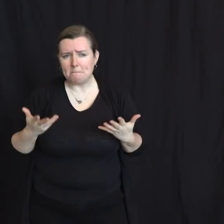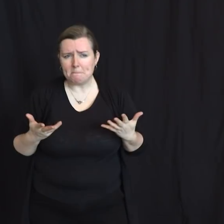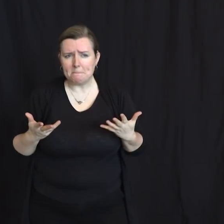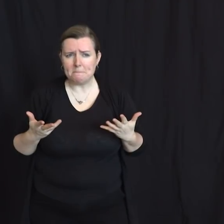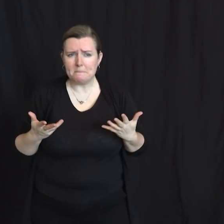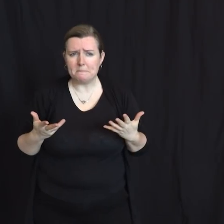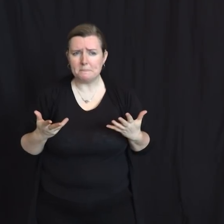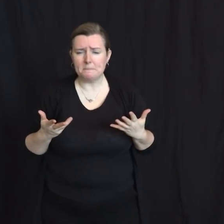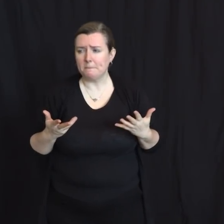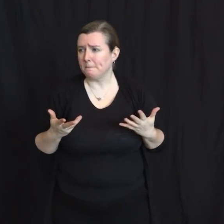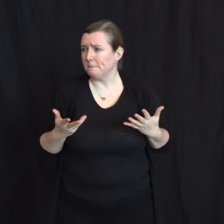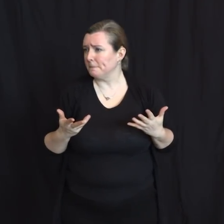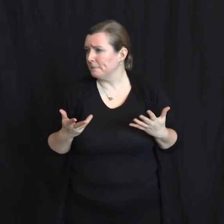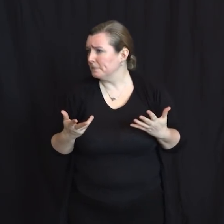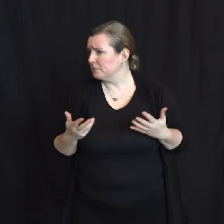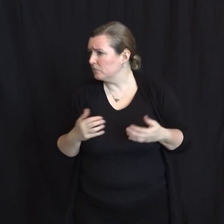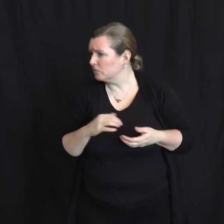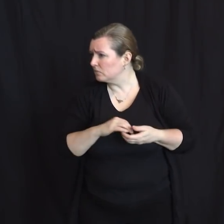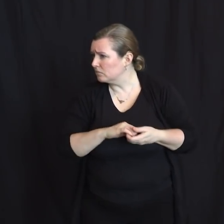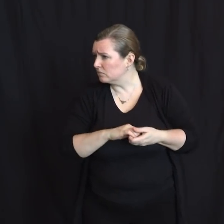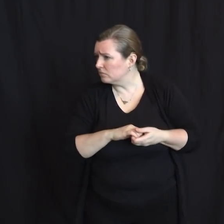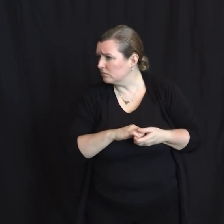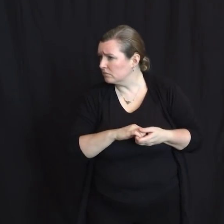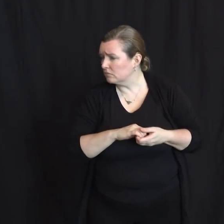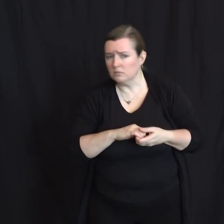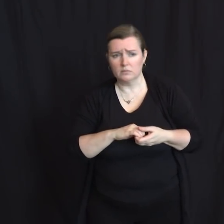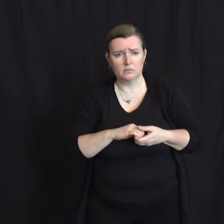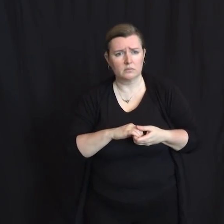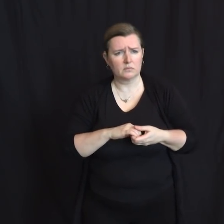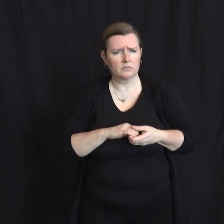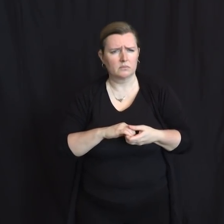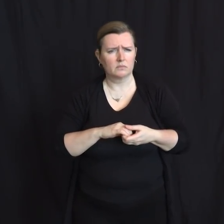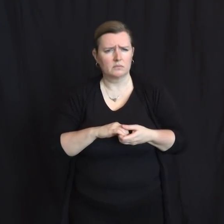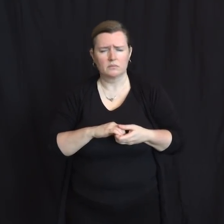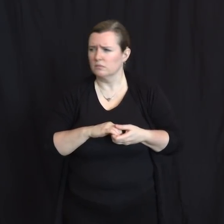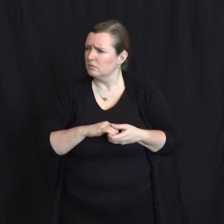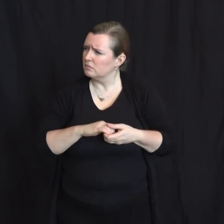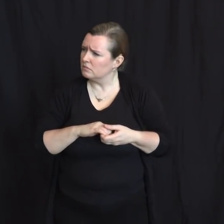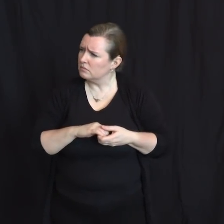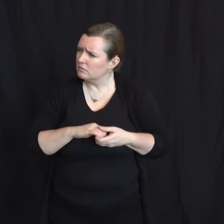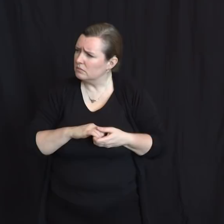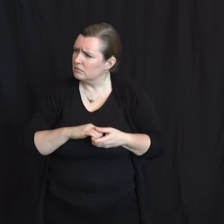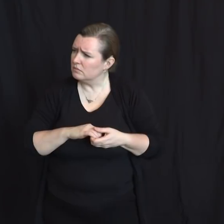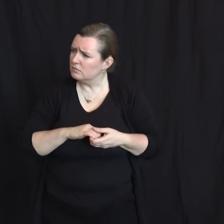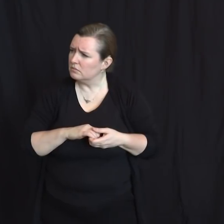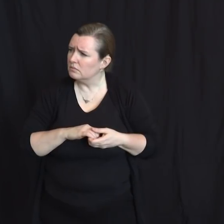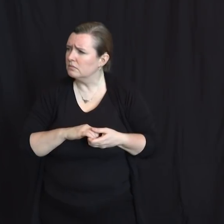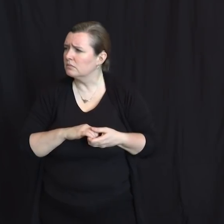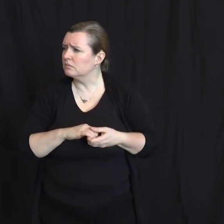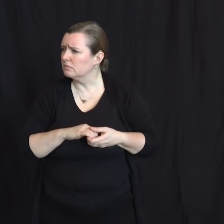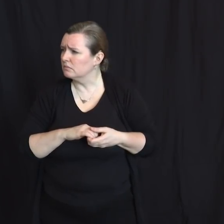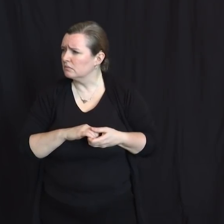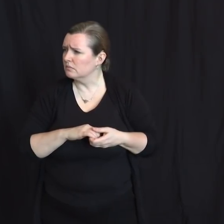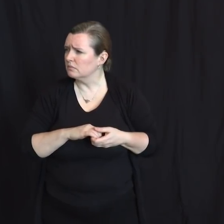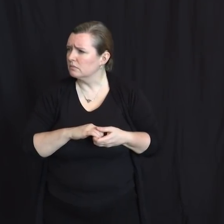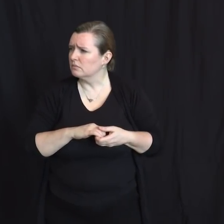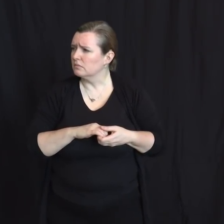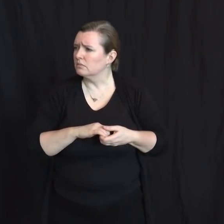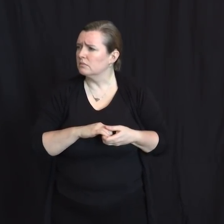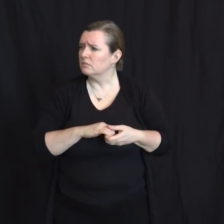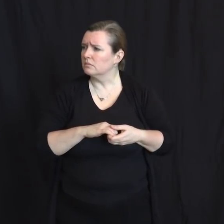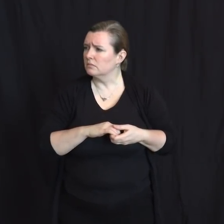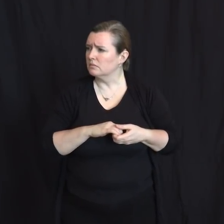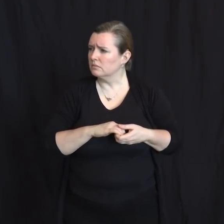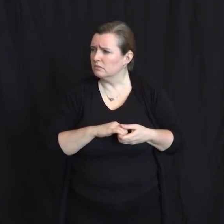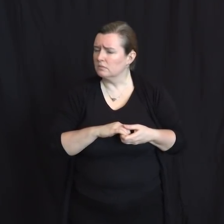a gearing up, and basically we've been looking to the state. We've been looking to other sources for who are